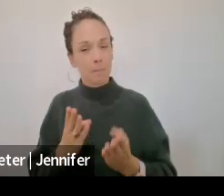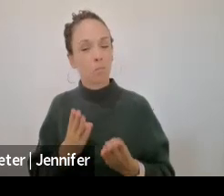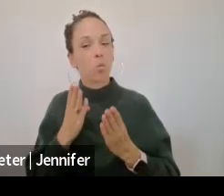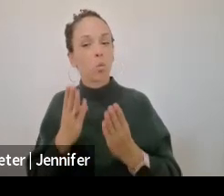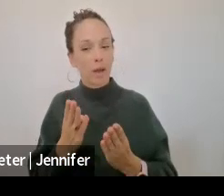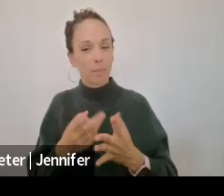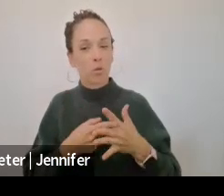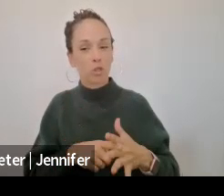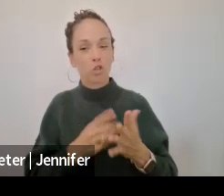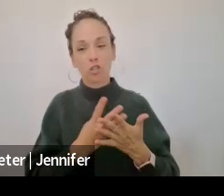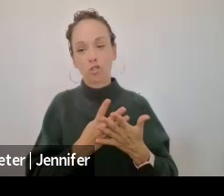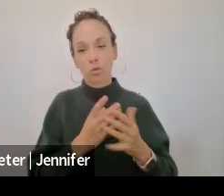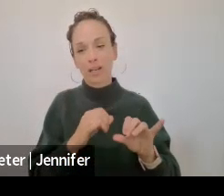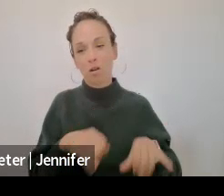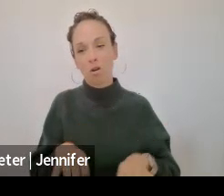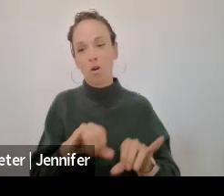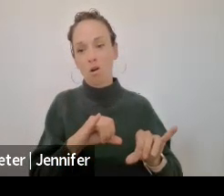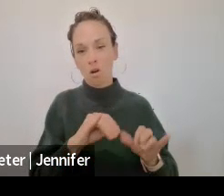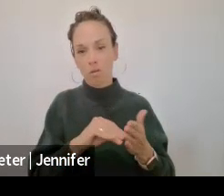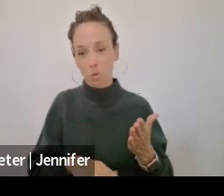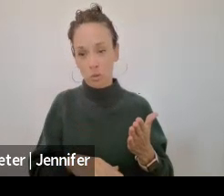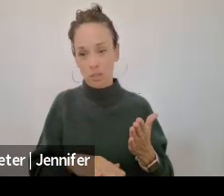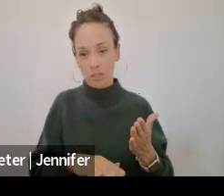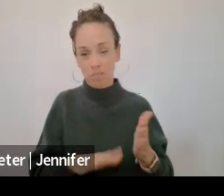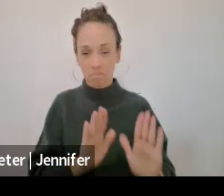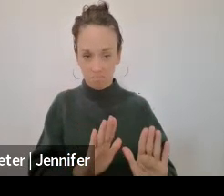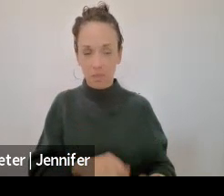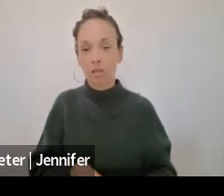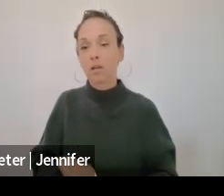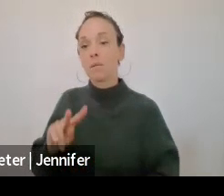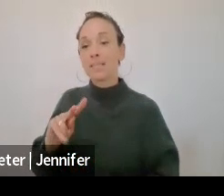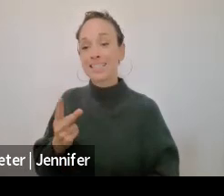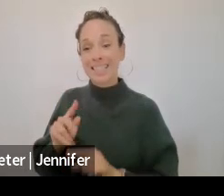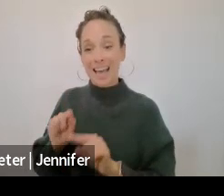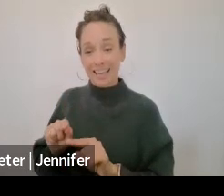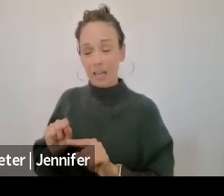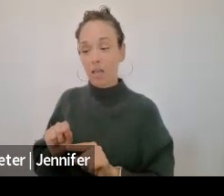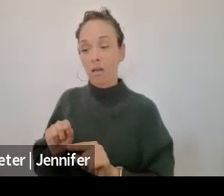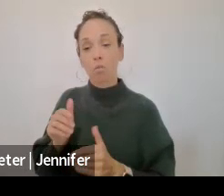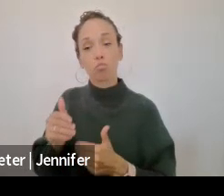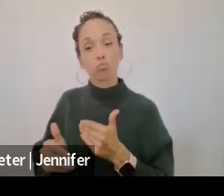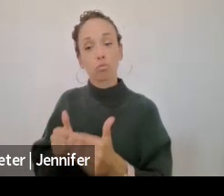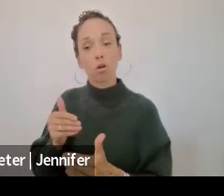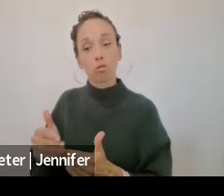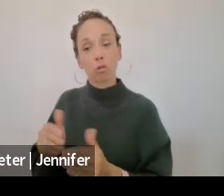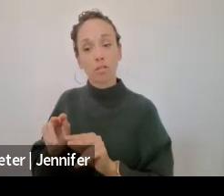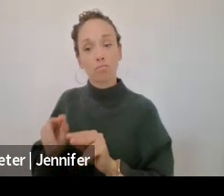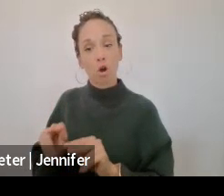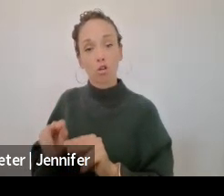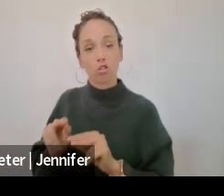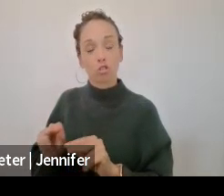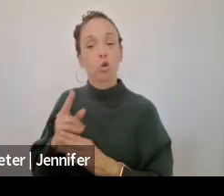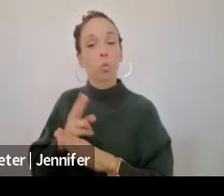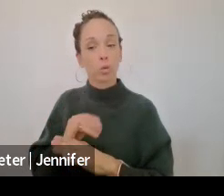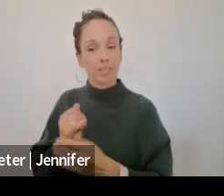we screen all students. Then the second method is progress monitoring. We can use this screening progress monitoring tool to